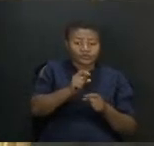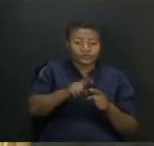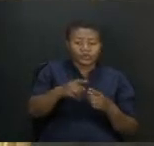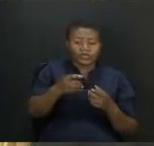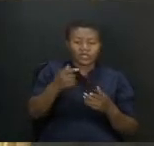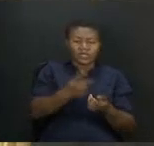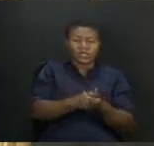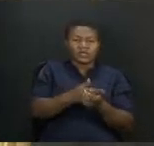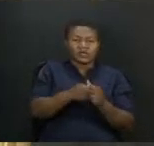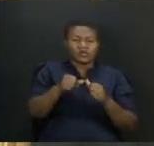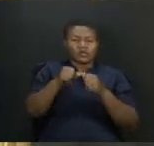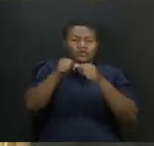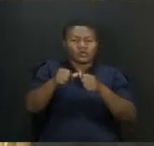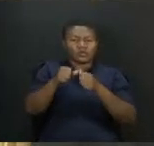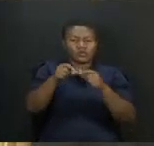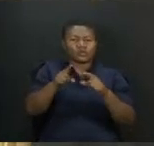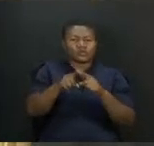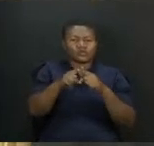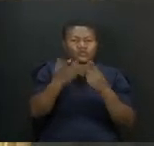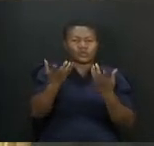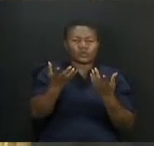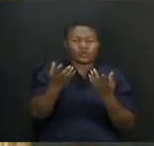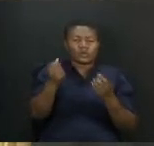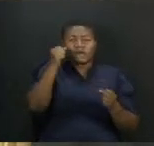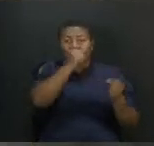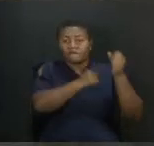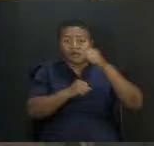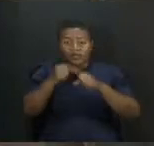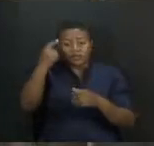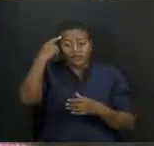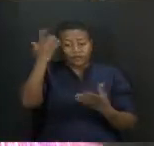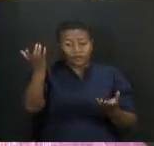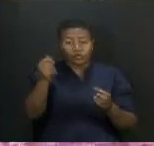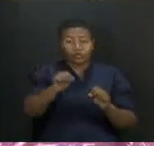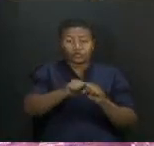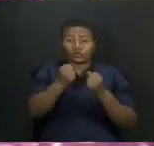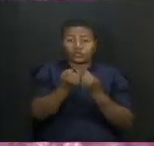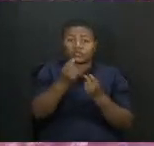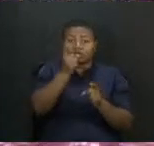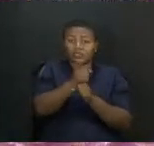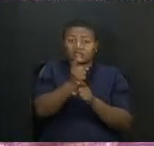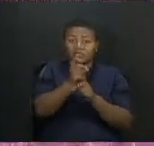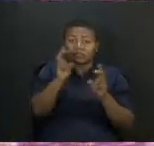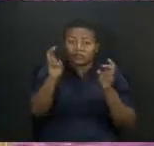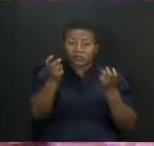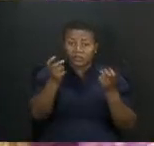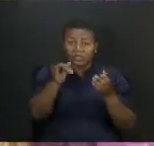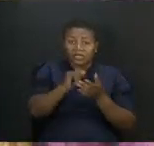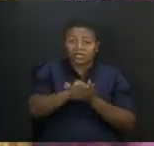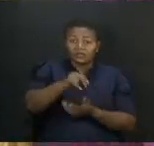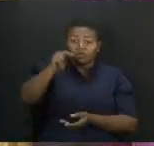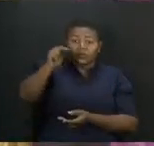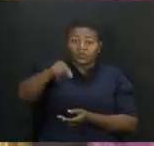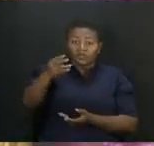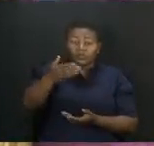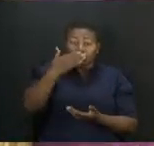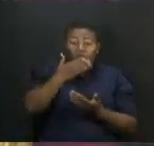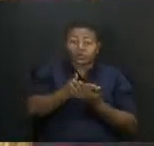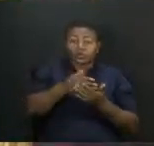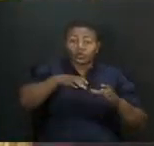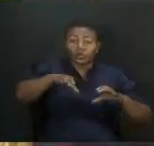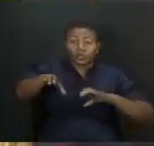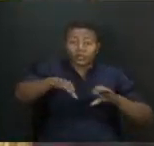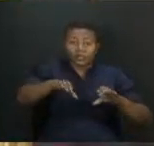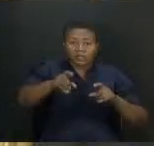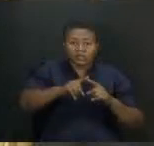with serious social justice issues, which call for urgent attention and sustained actions to curb